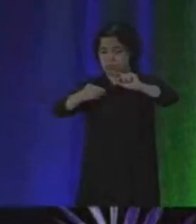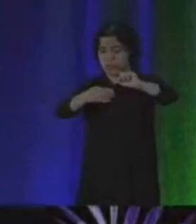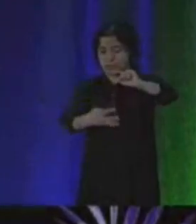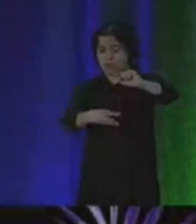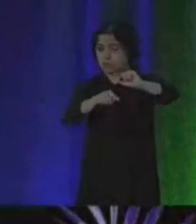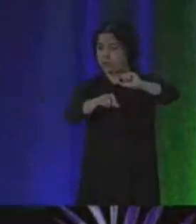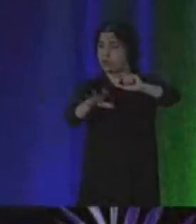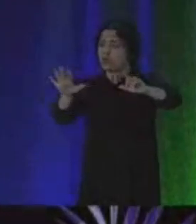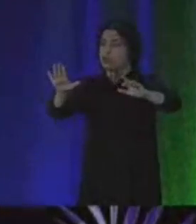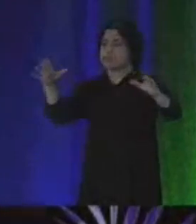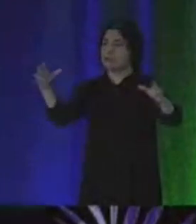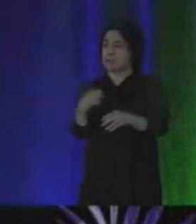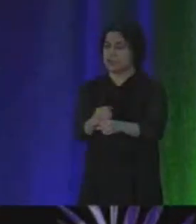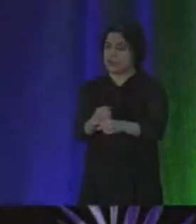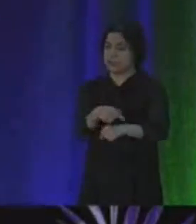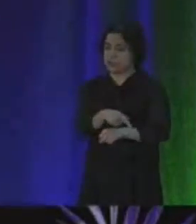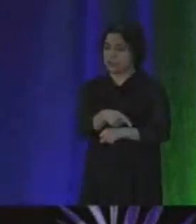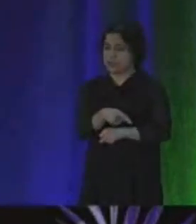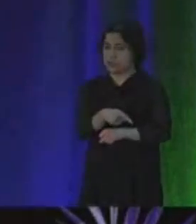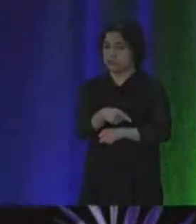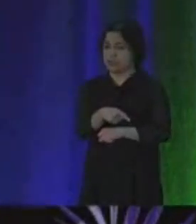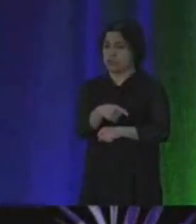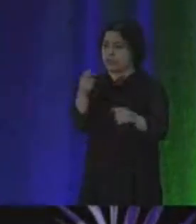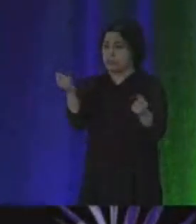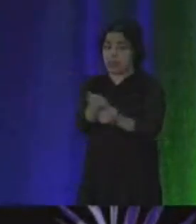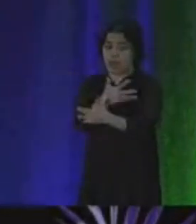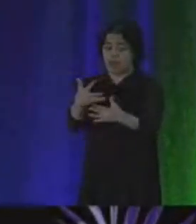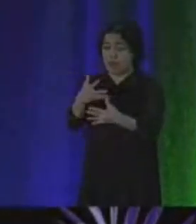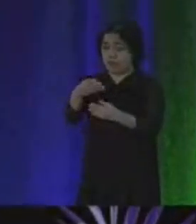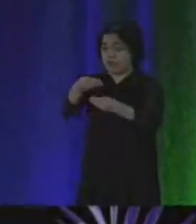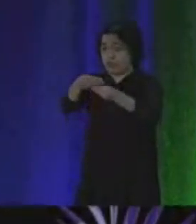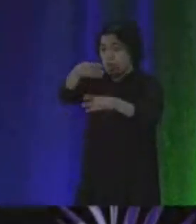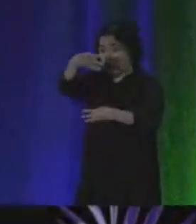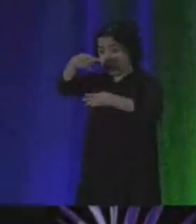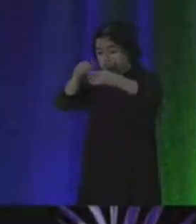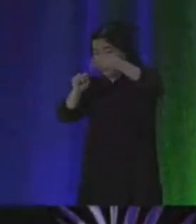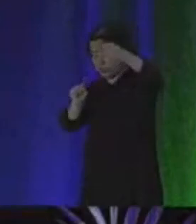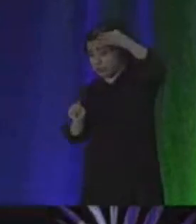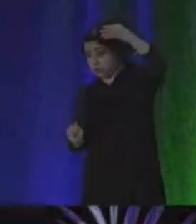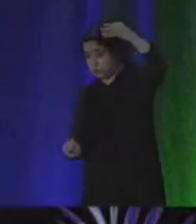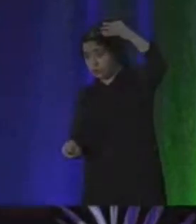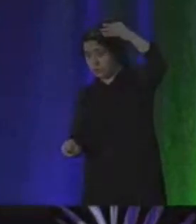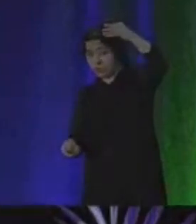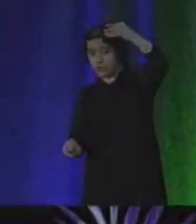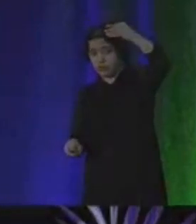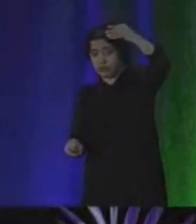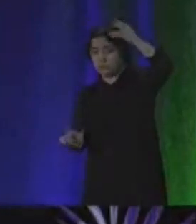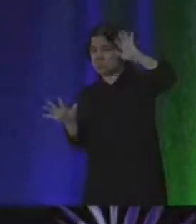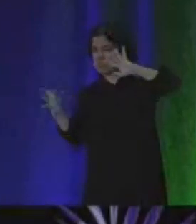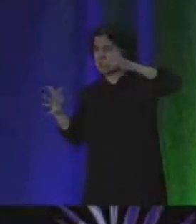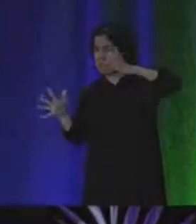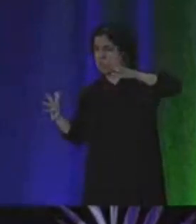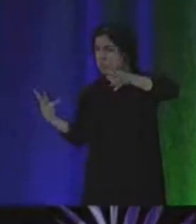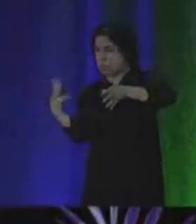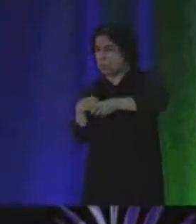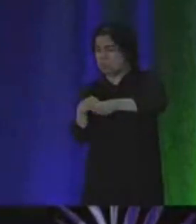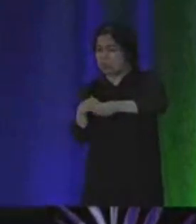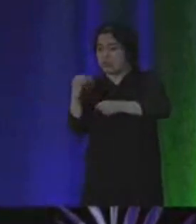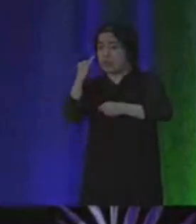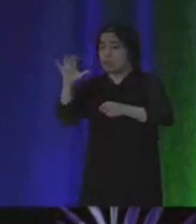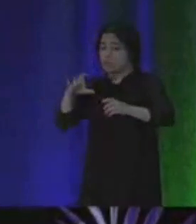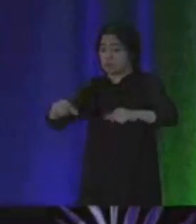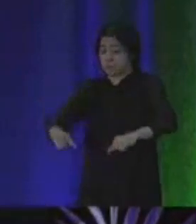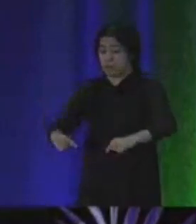and you'll see, and everything underneath this, right, is kind of included in here. So if you do bottom up, it has all